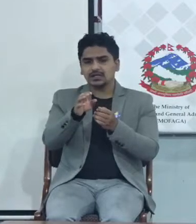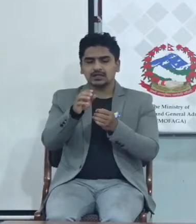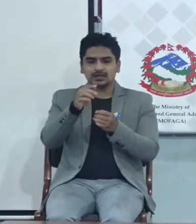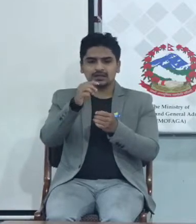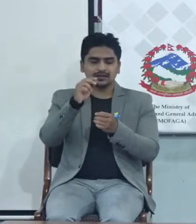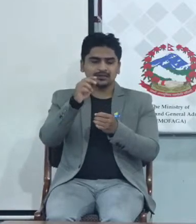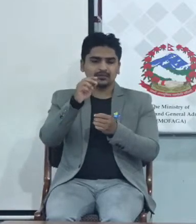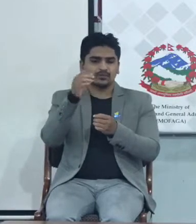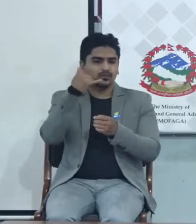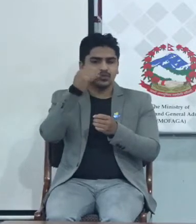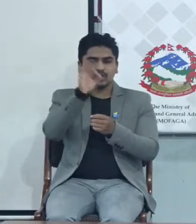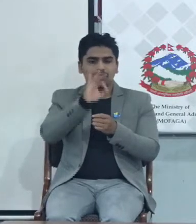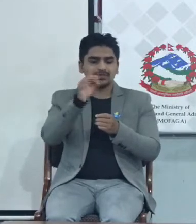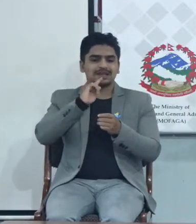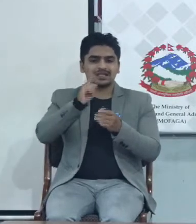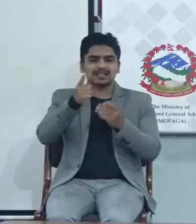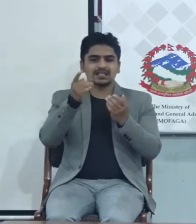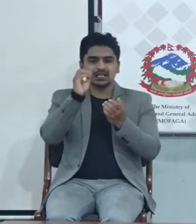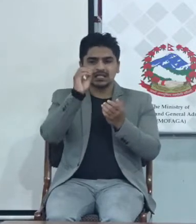subsidize some